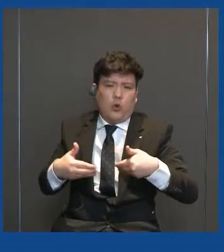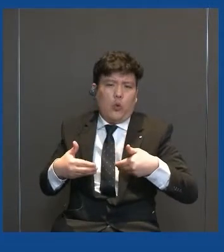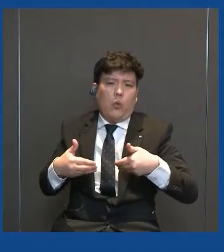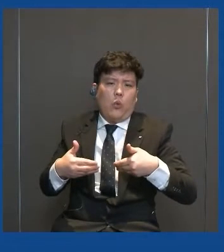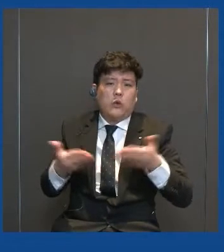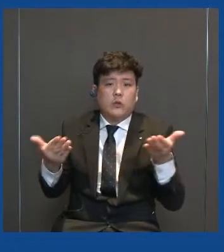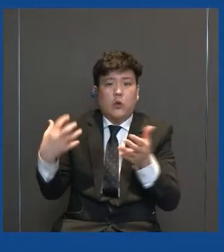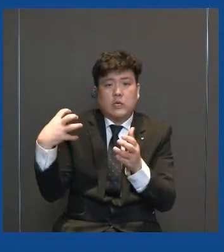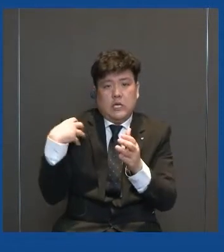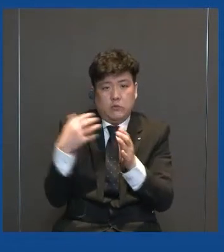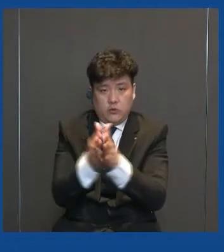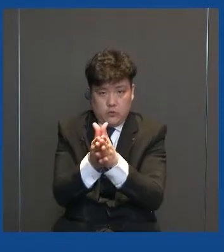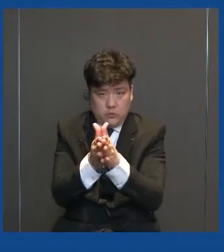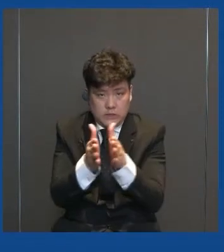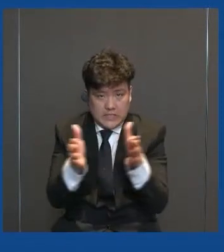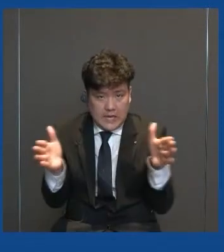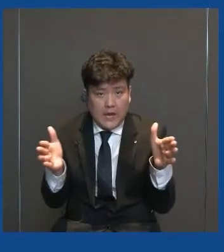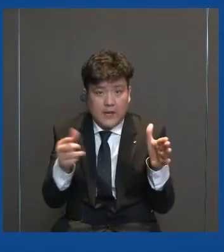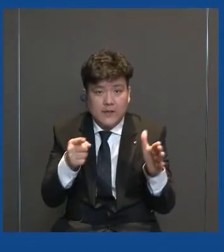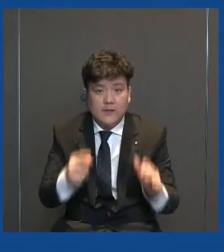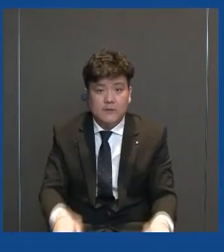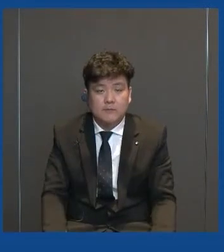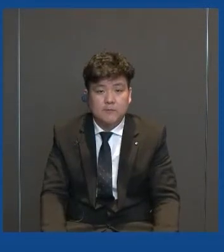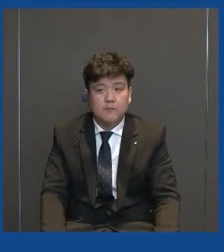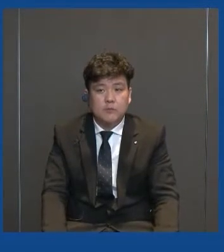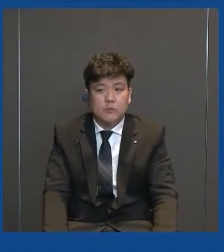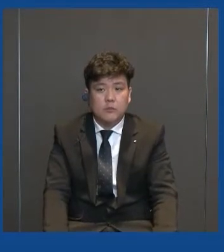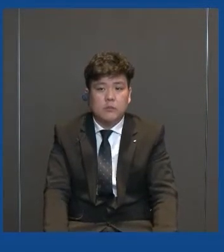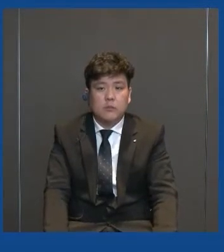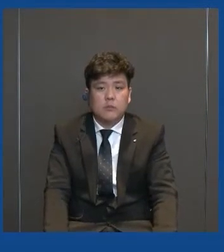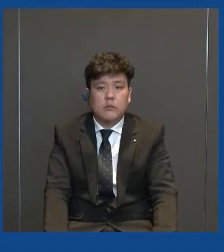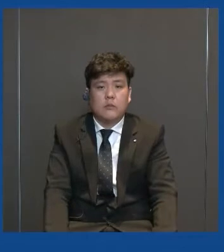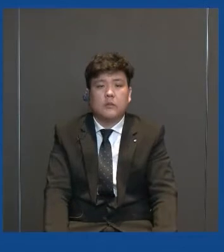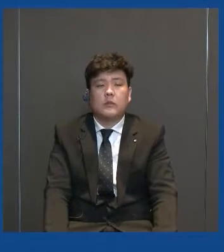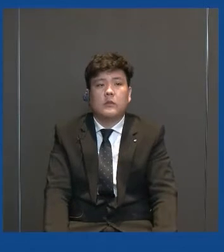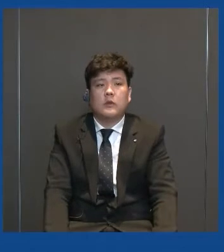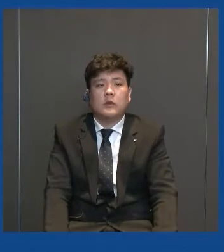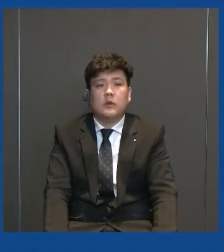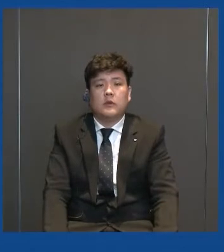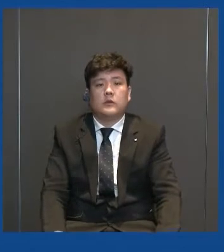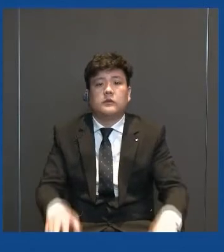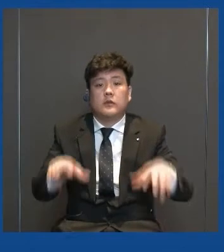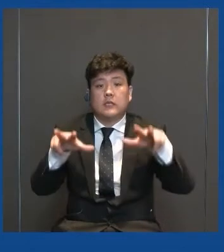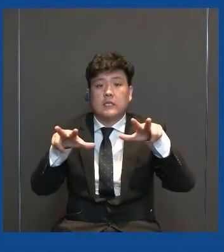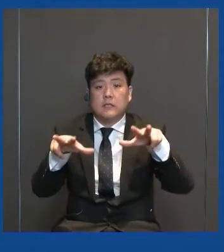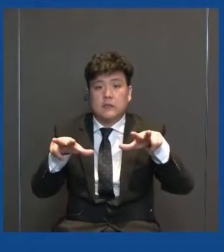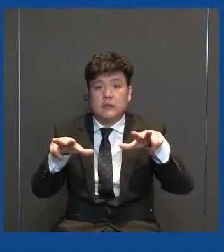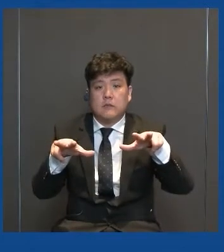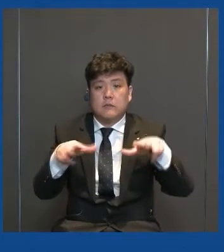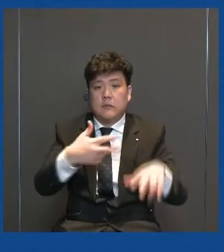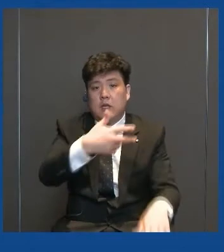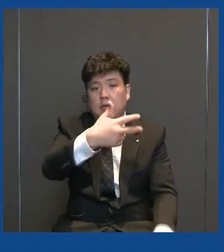approximately 3.6% of Danes above the age of 65 live in nursing homes.